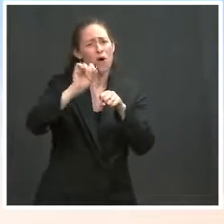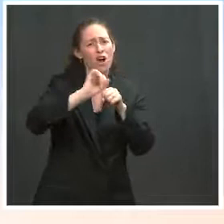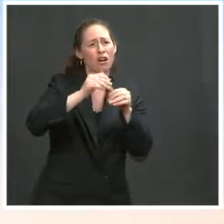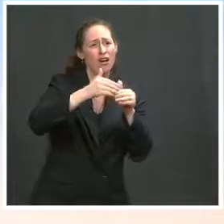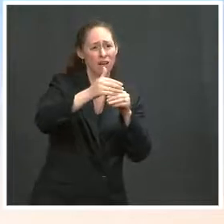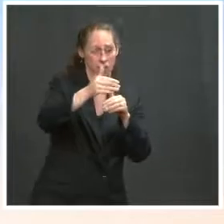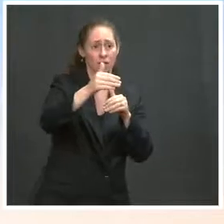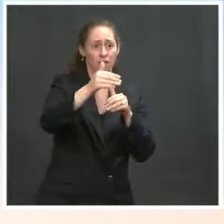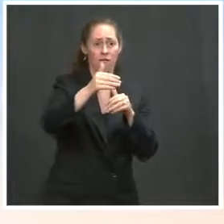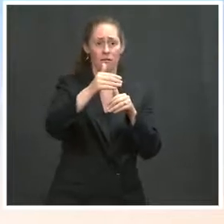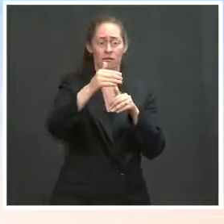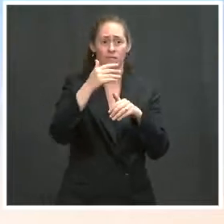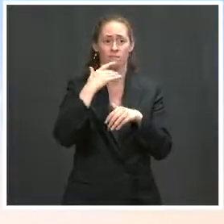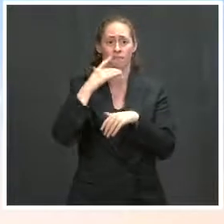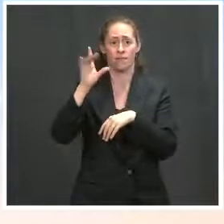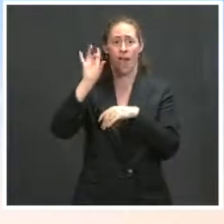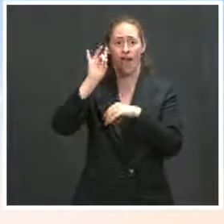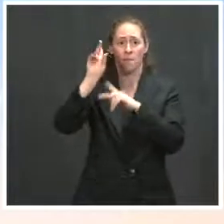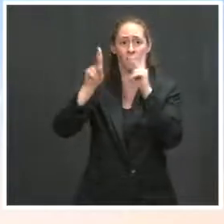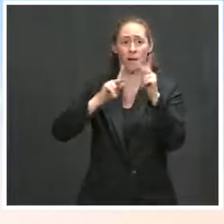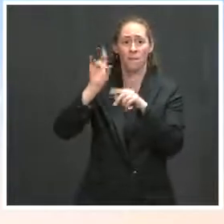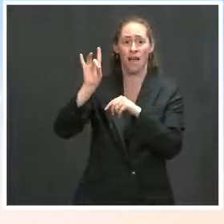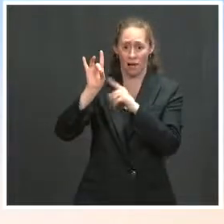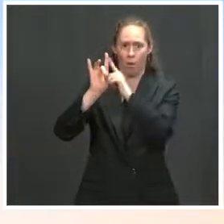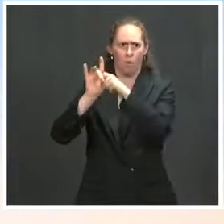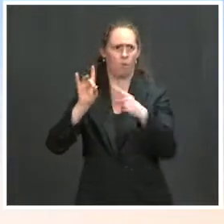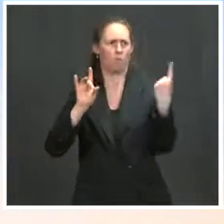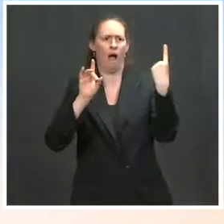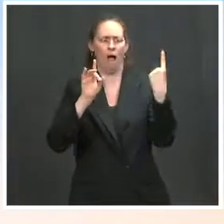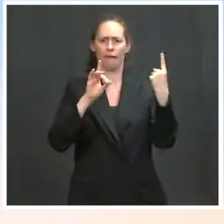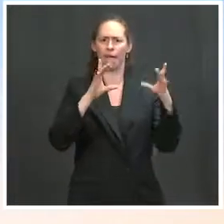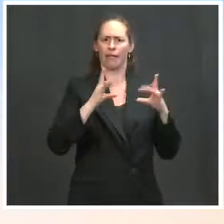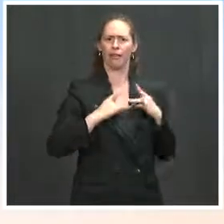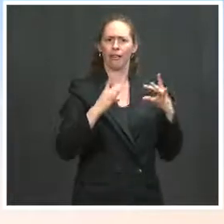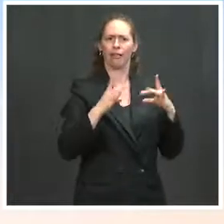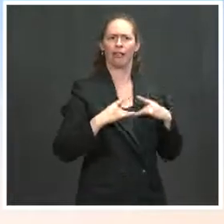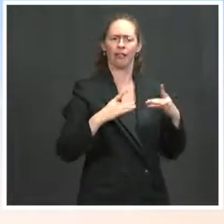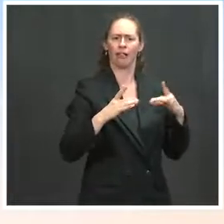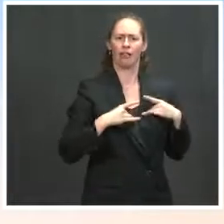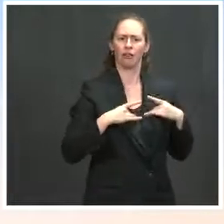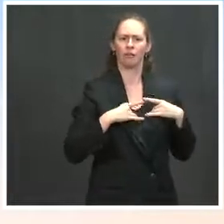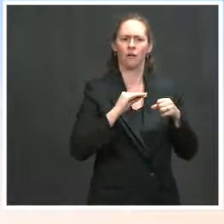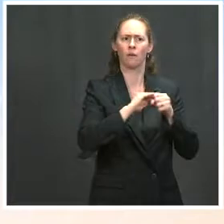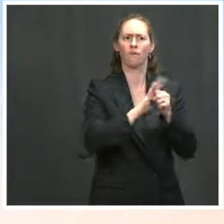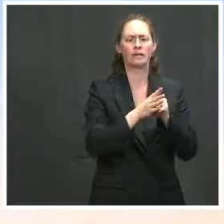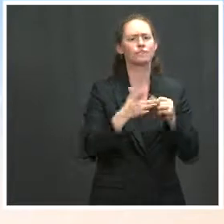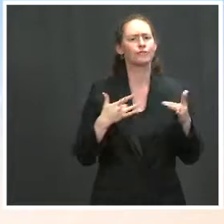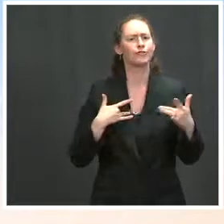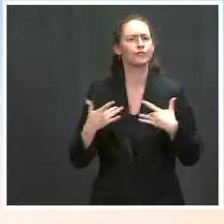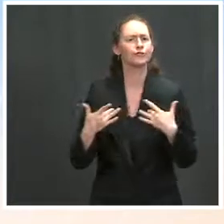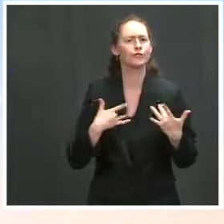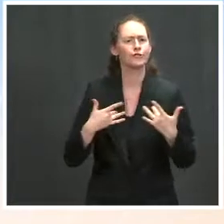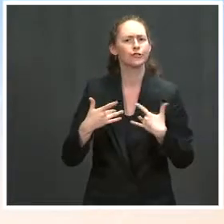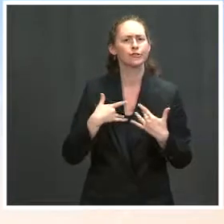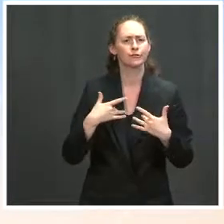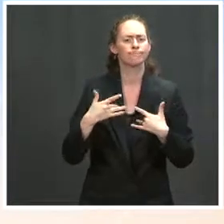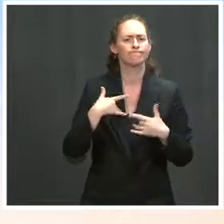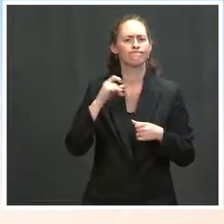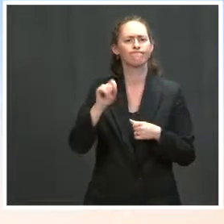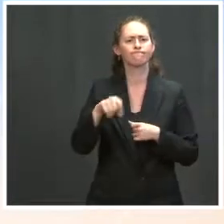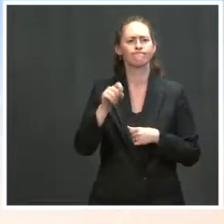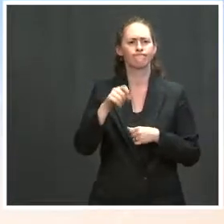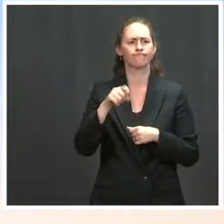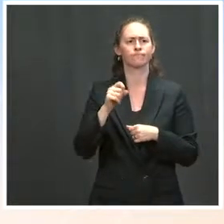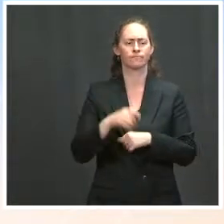like I said, in order to get back to normal, we have to bring everyone along. All communities need to get vaccinated, and we have to be